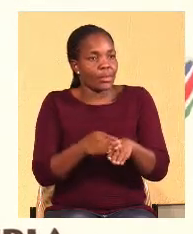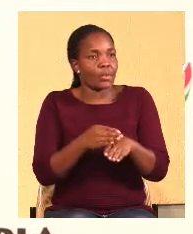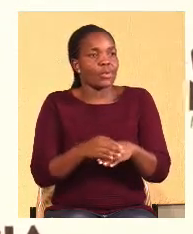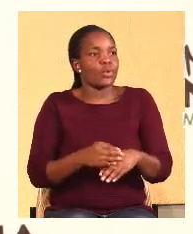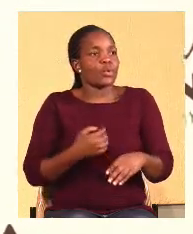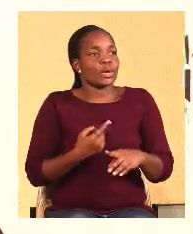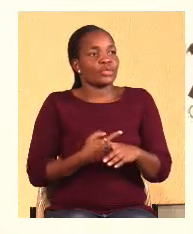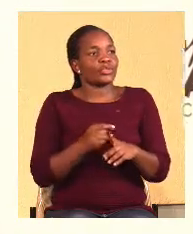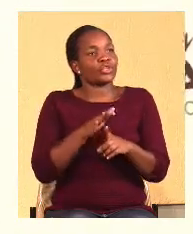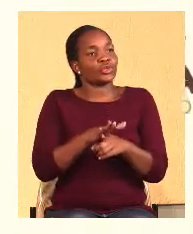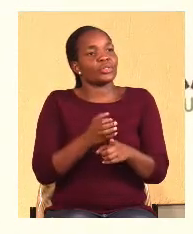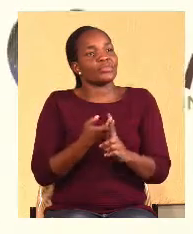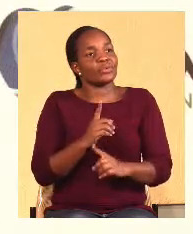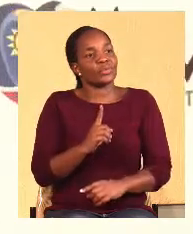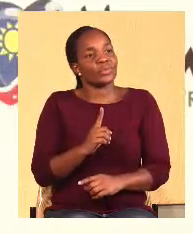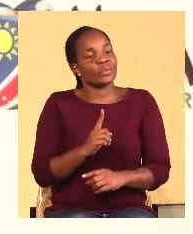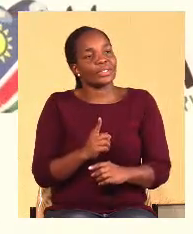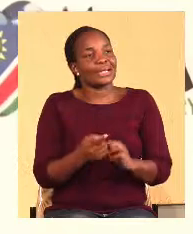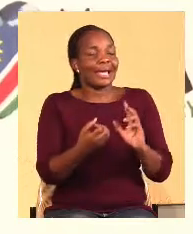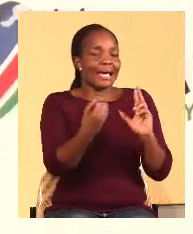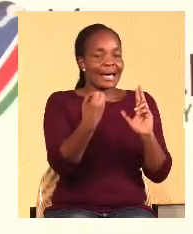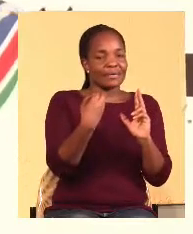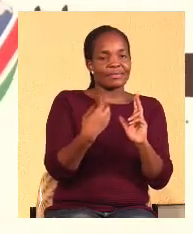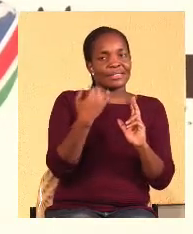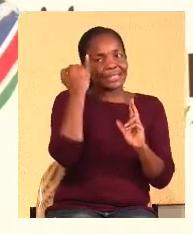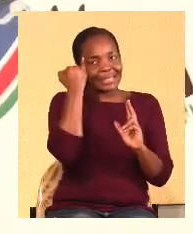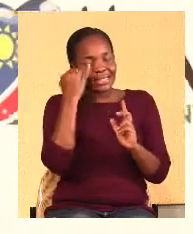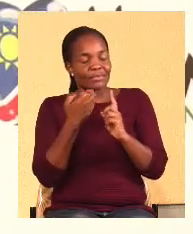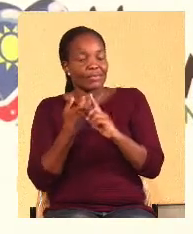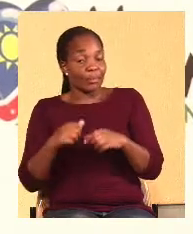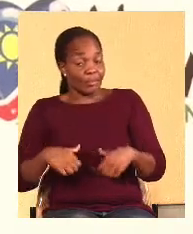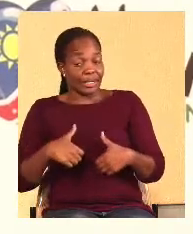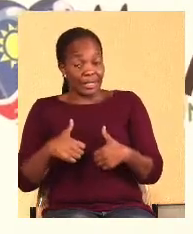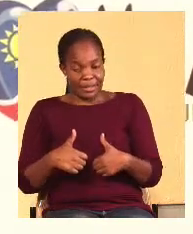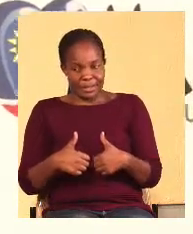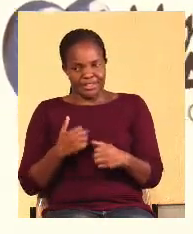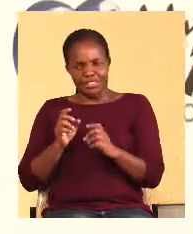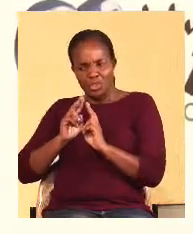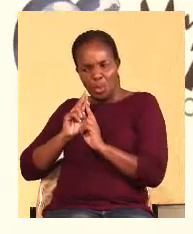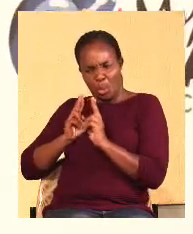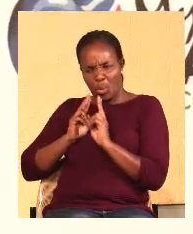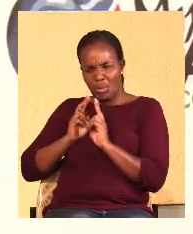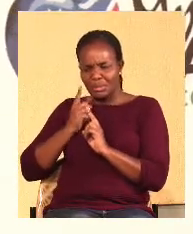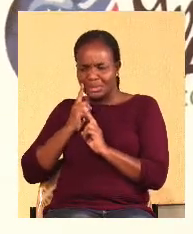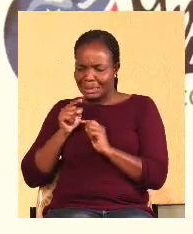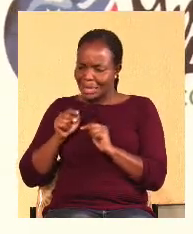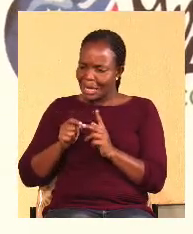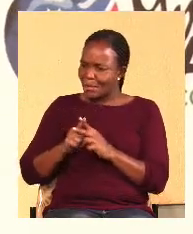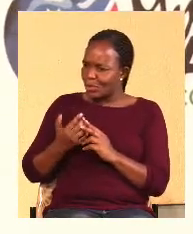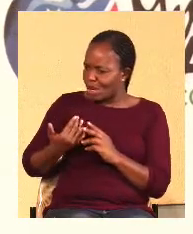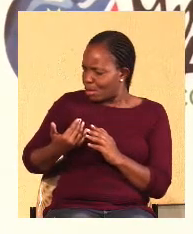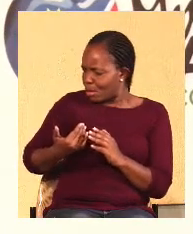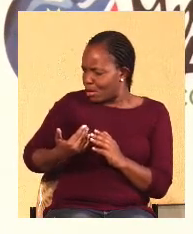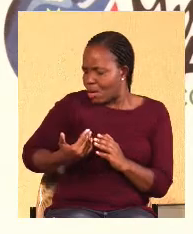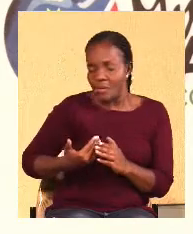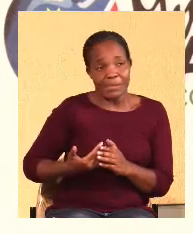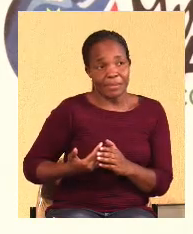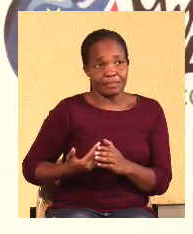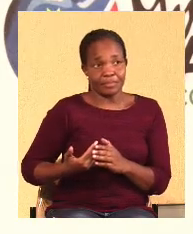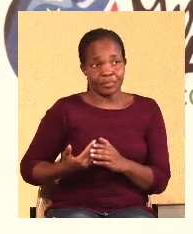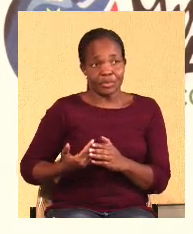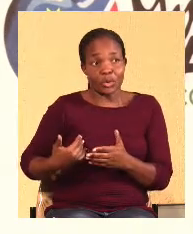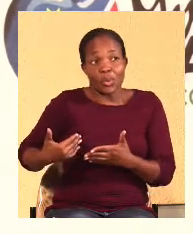situation on the ground based on the advice that we get from our colleagues from health to say, having looked at what is happening in terms of the containment